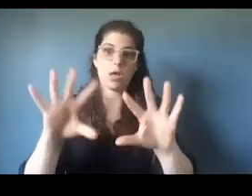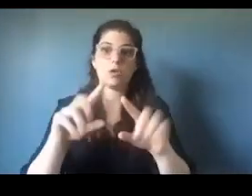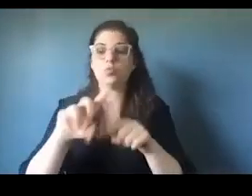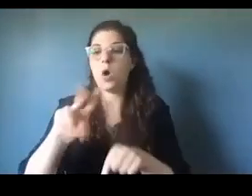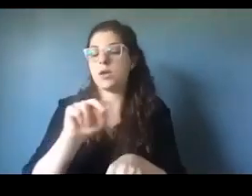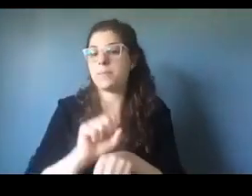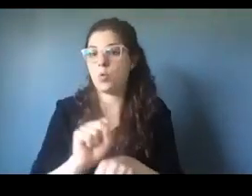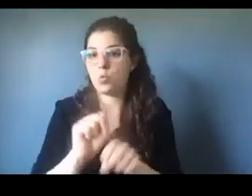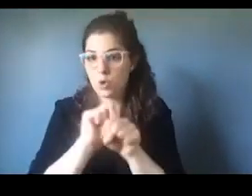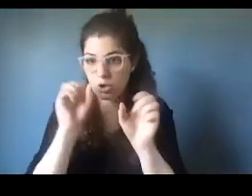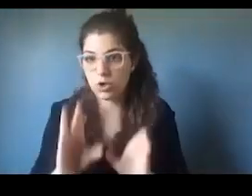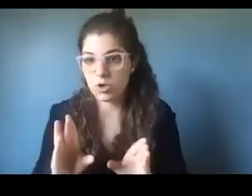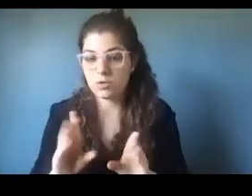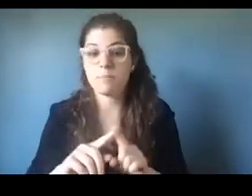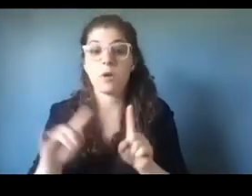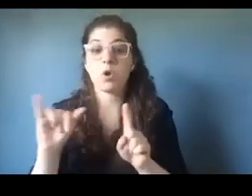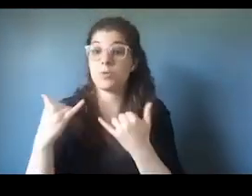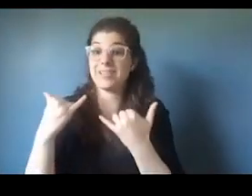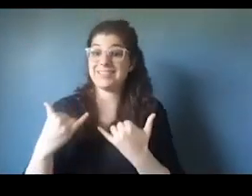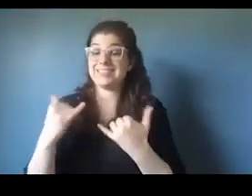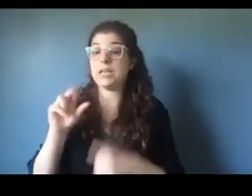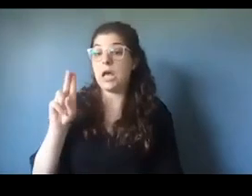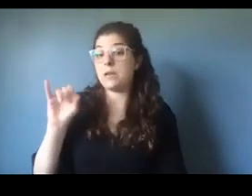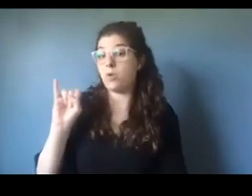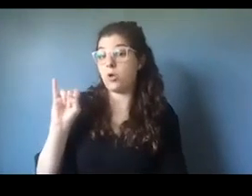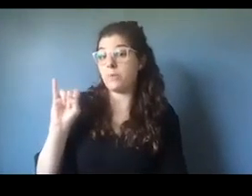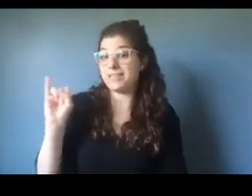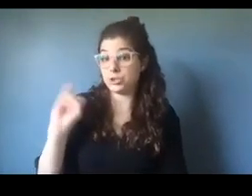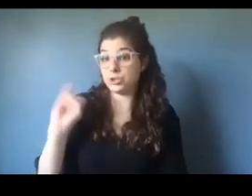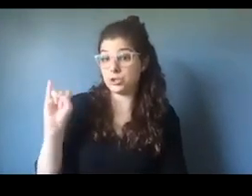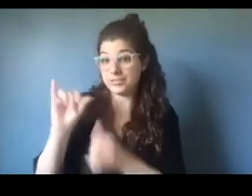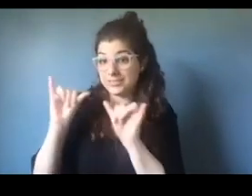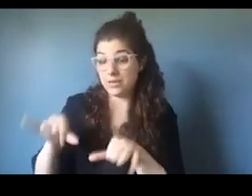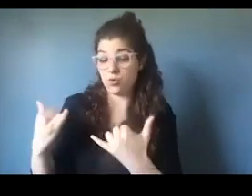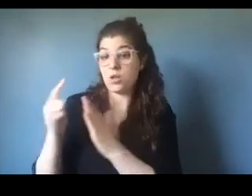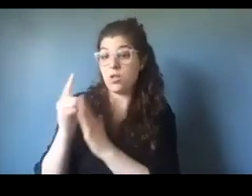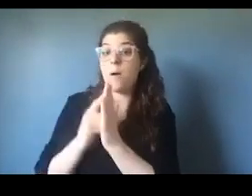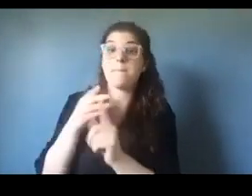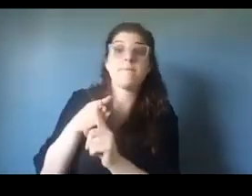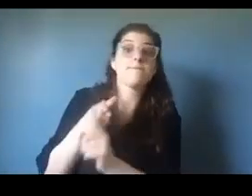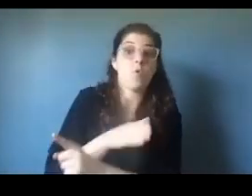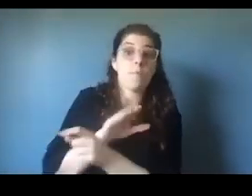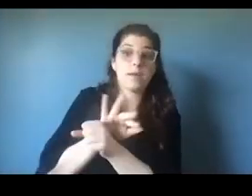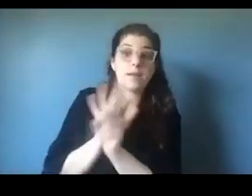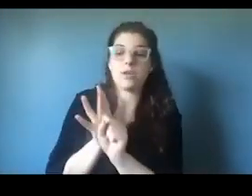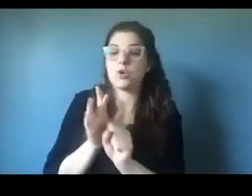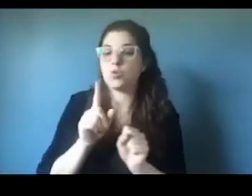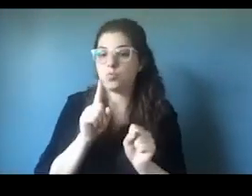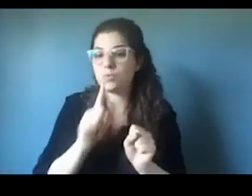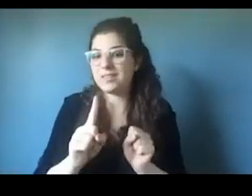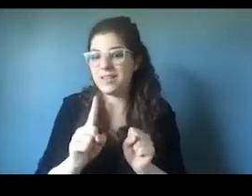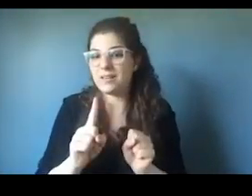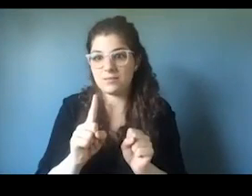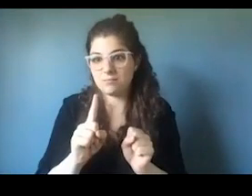at this is that the existing unemployment insurance system in current law prior to the pandemic really has a number of